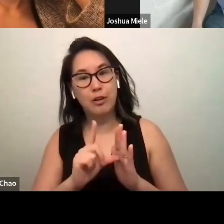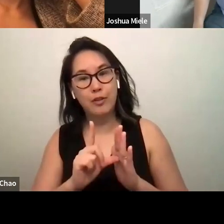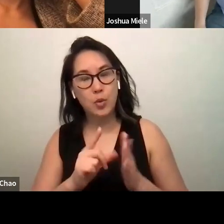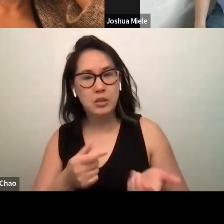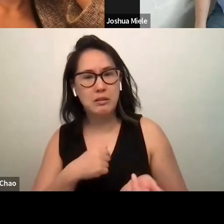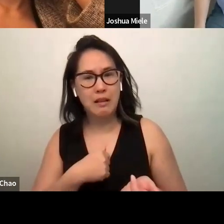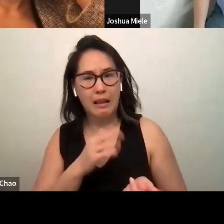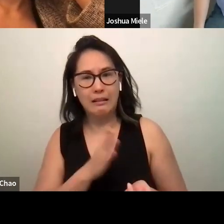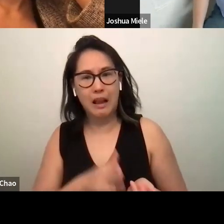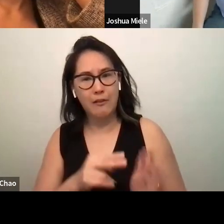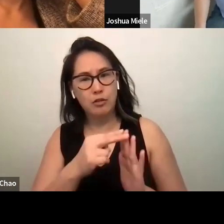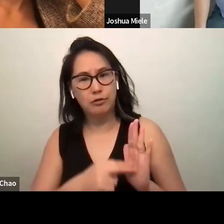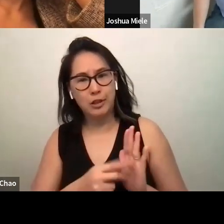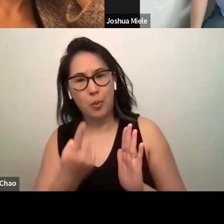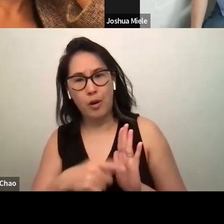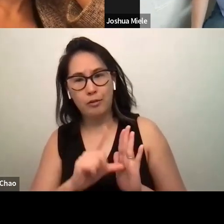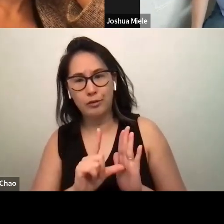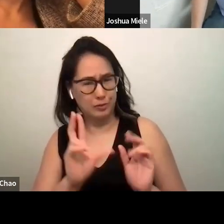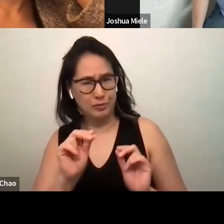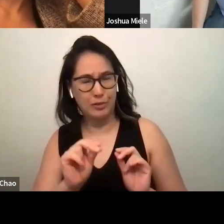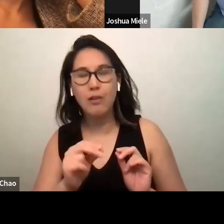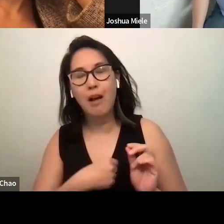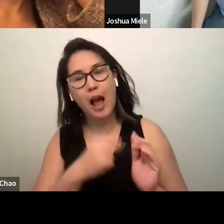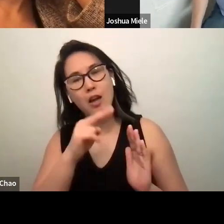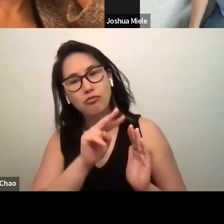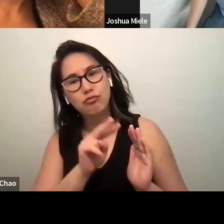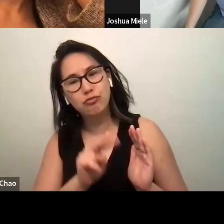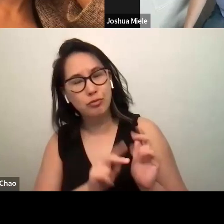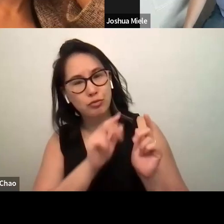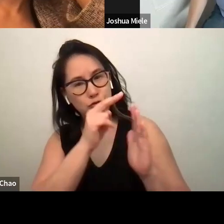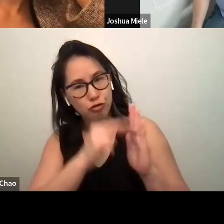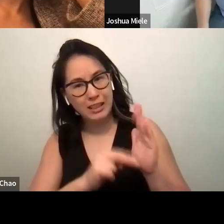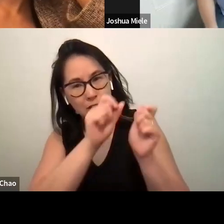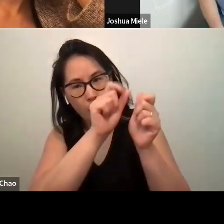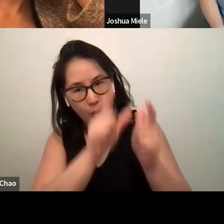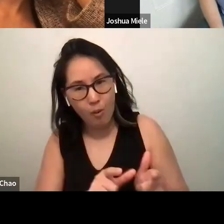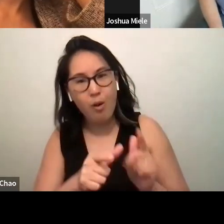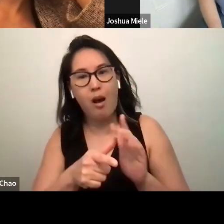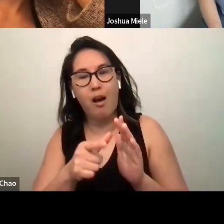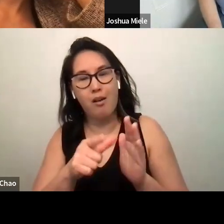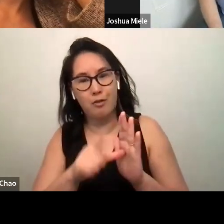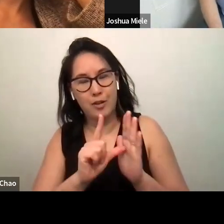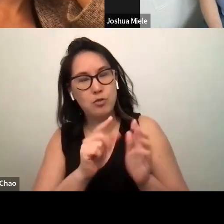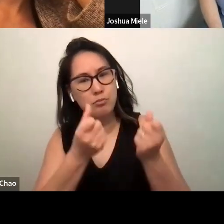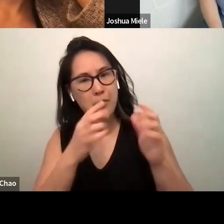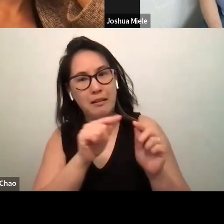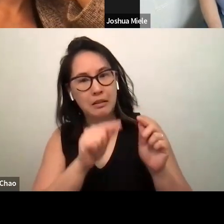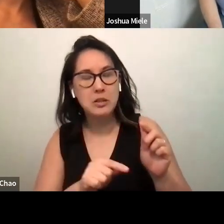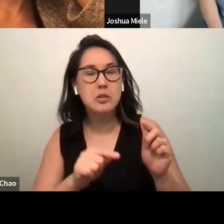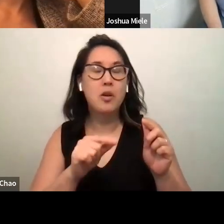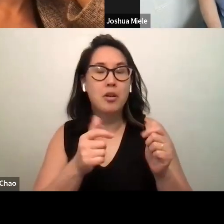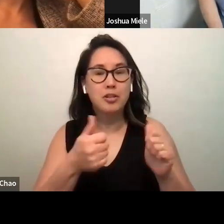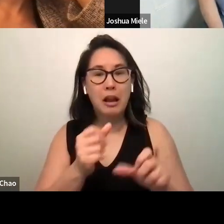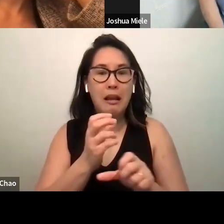one review, right? I read a lot of reviews, and I can sort of infer from the tone and